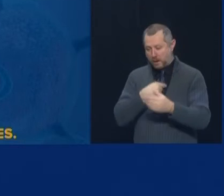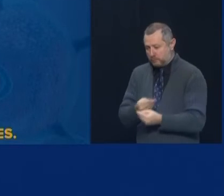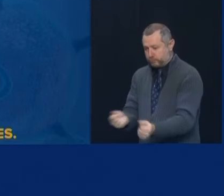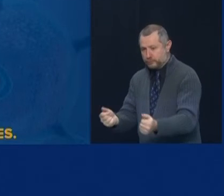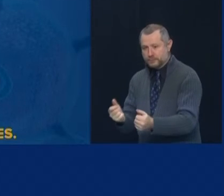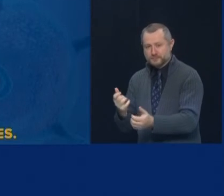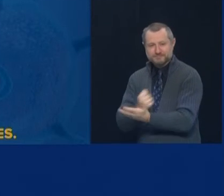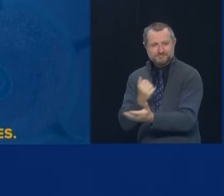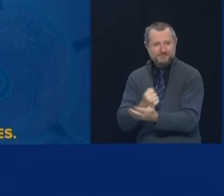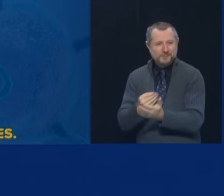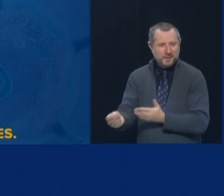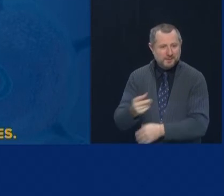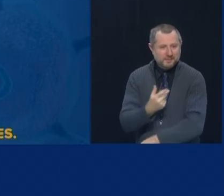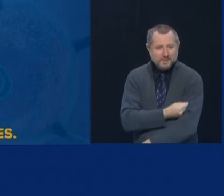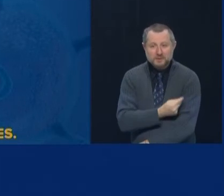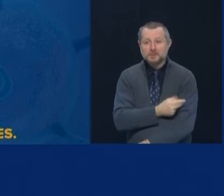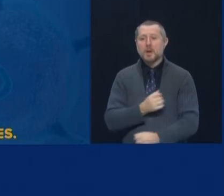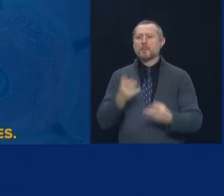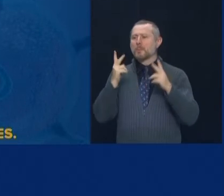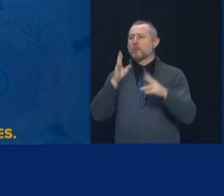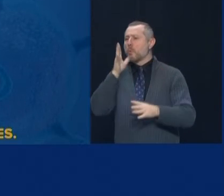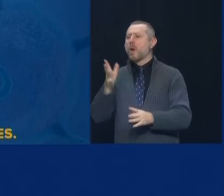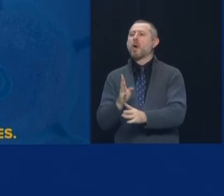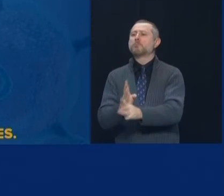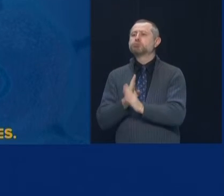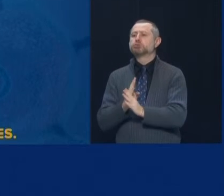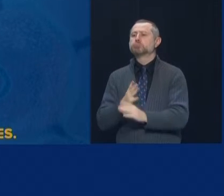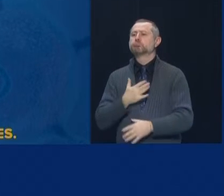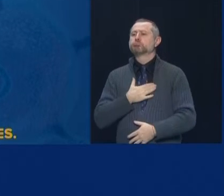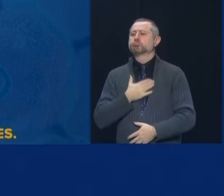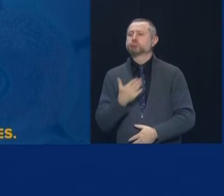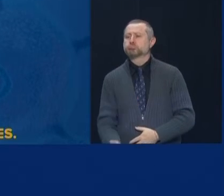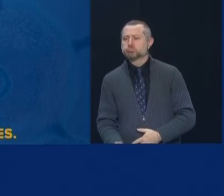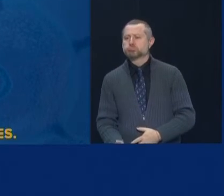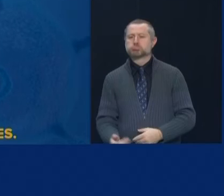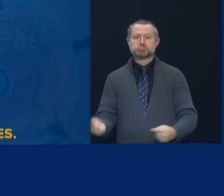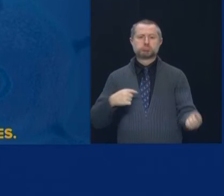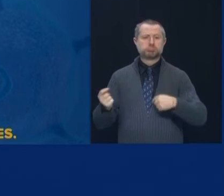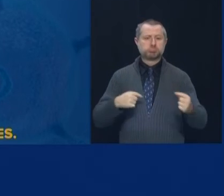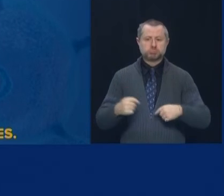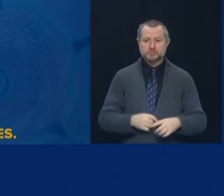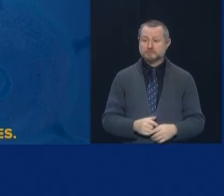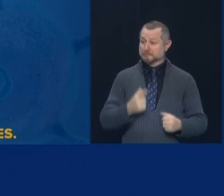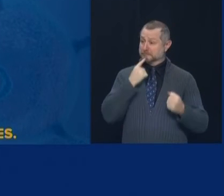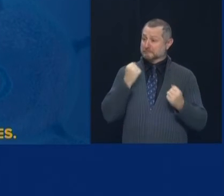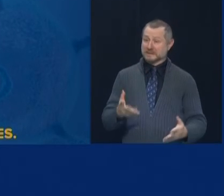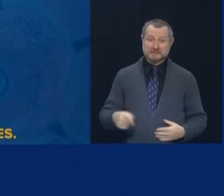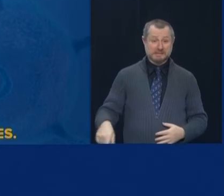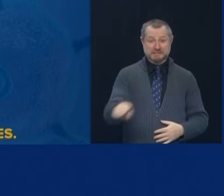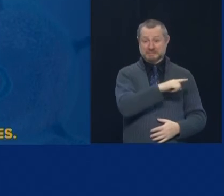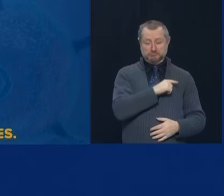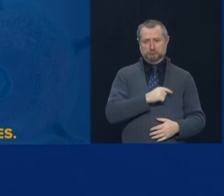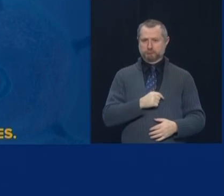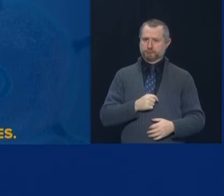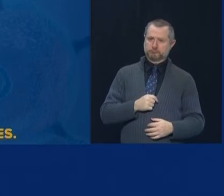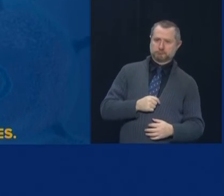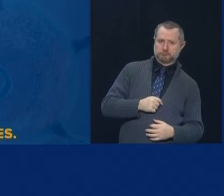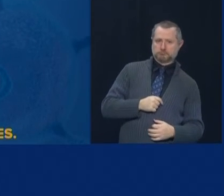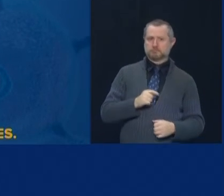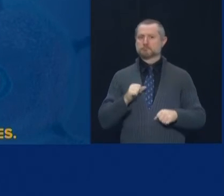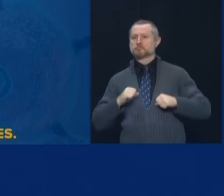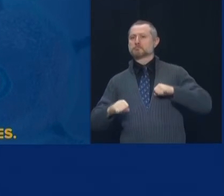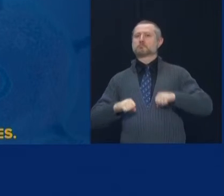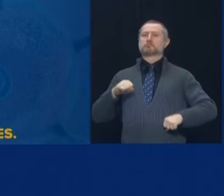of participation. You have a very high skepticism rate about this vaccine